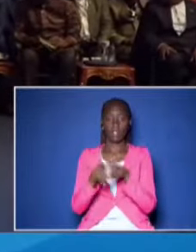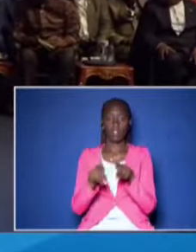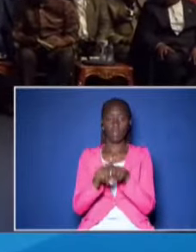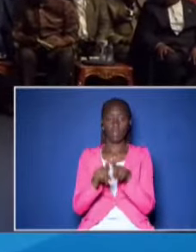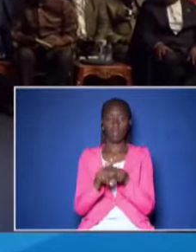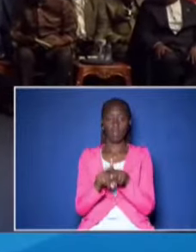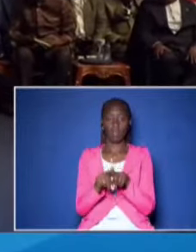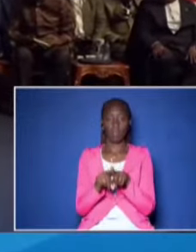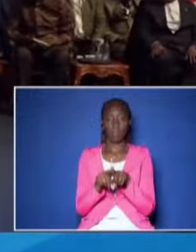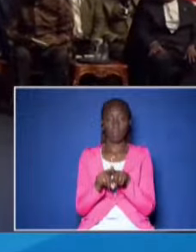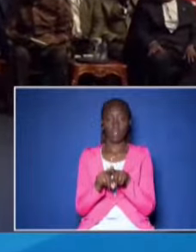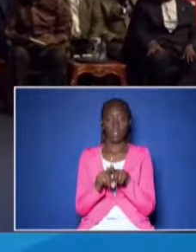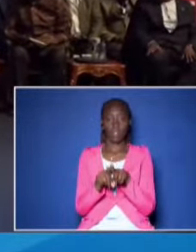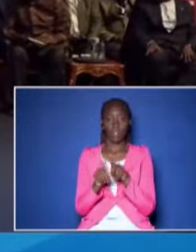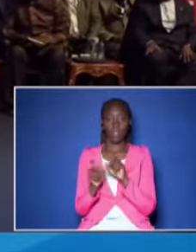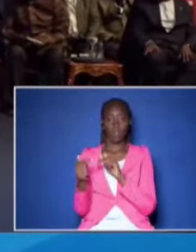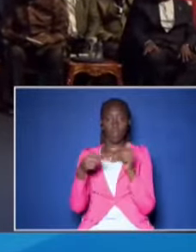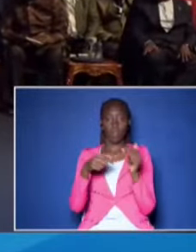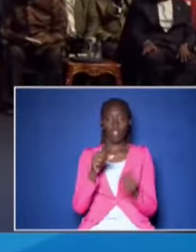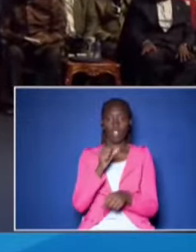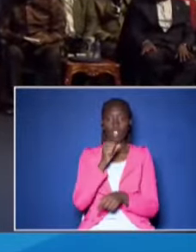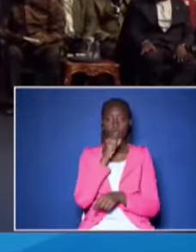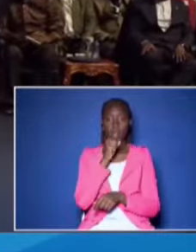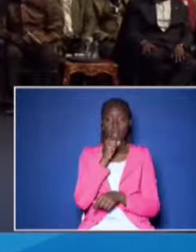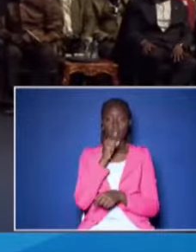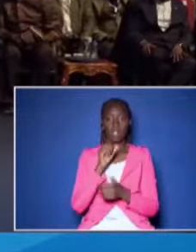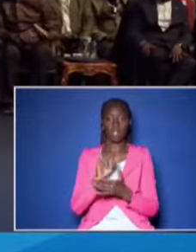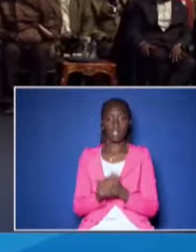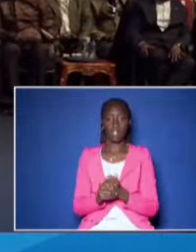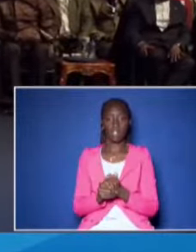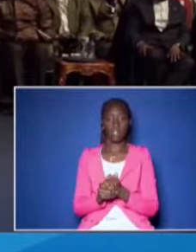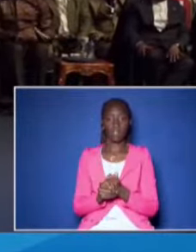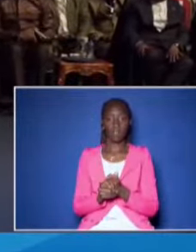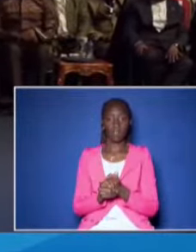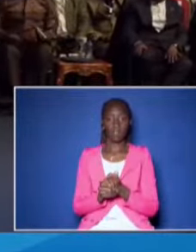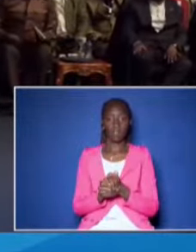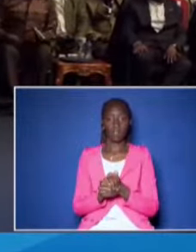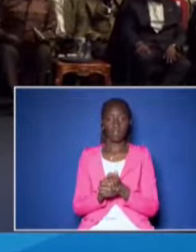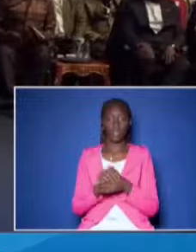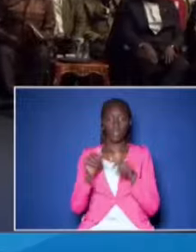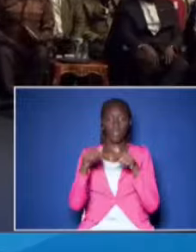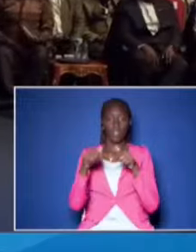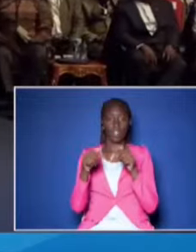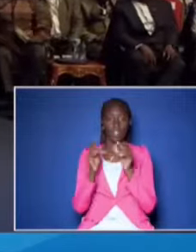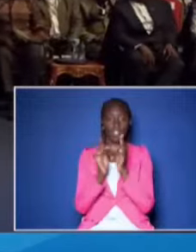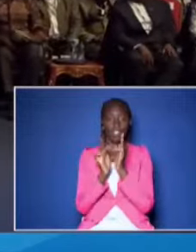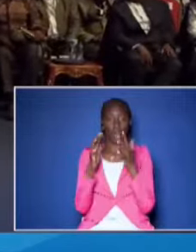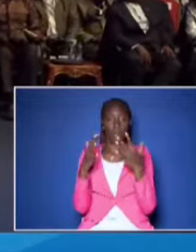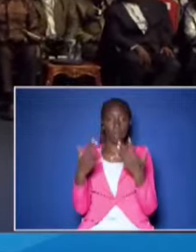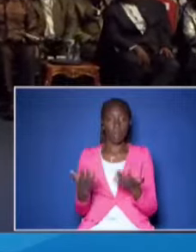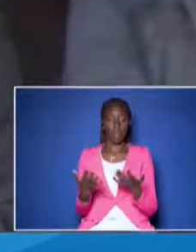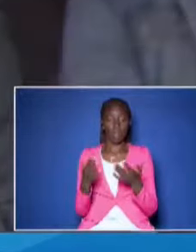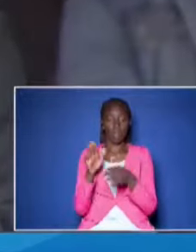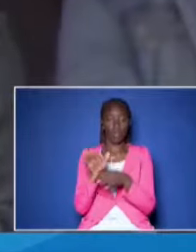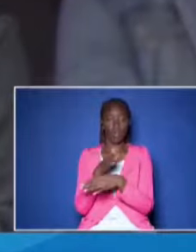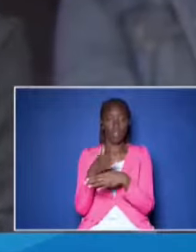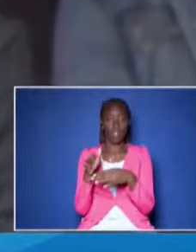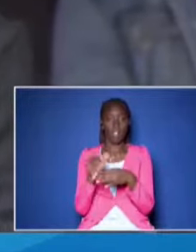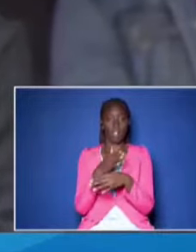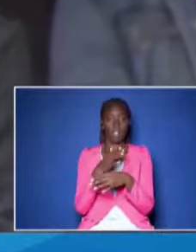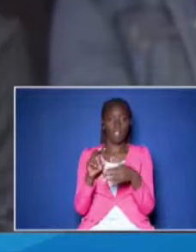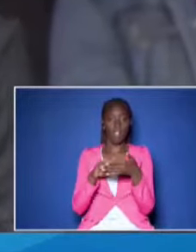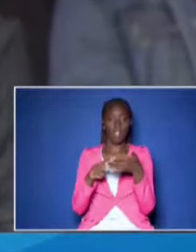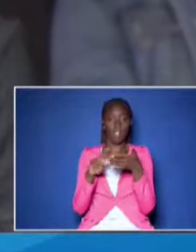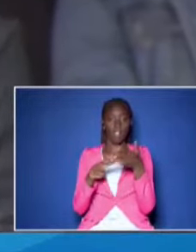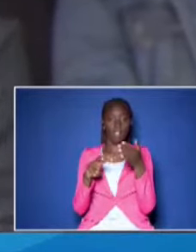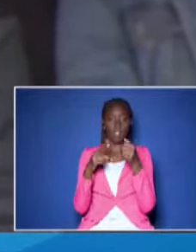you bring your mics it's in your Bible we're going to sing verse